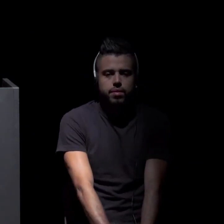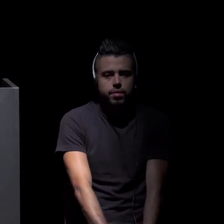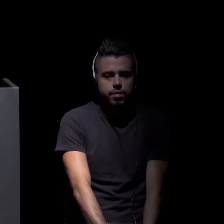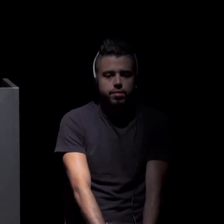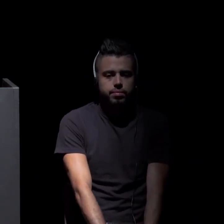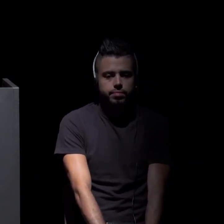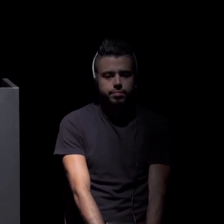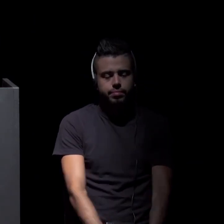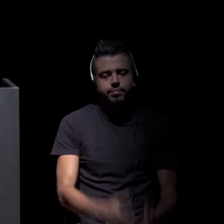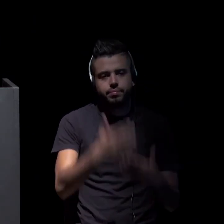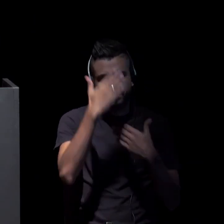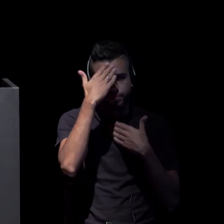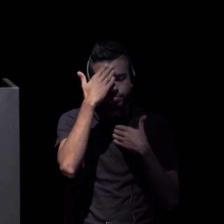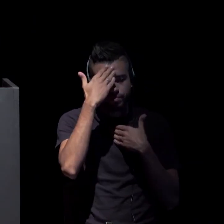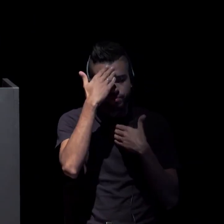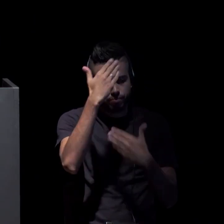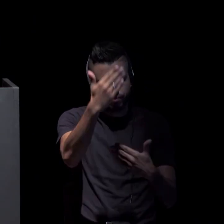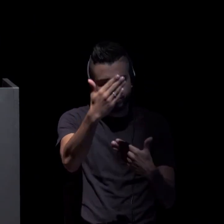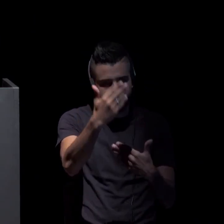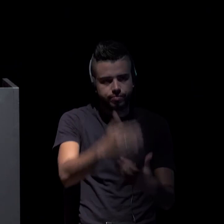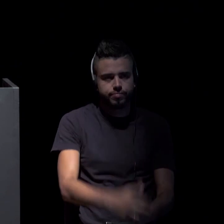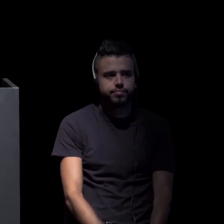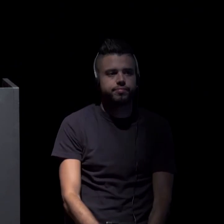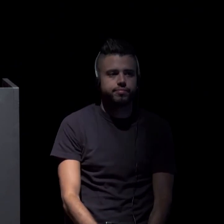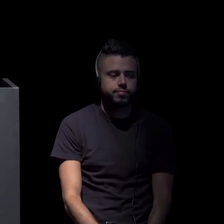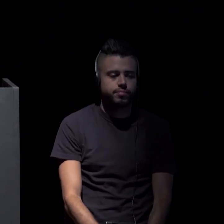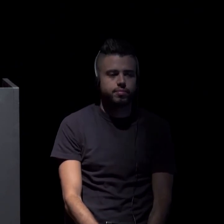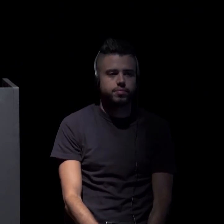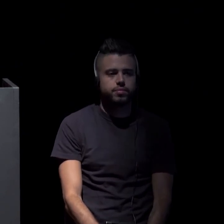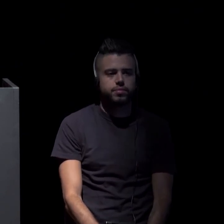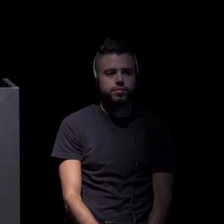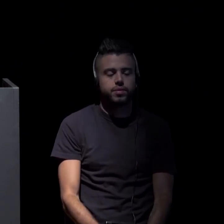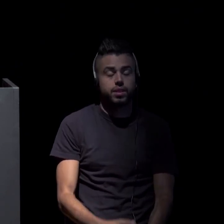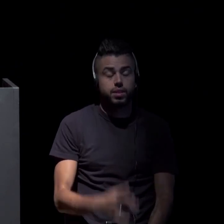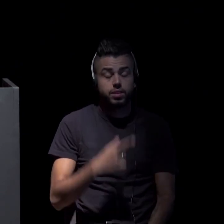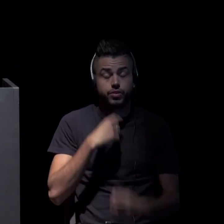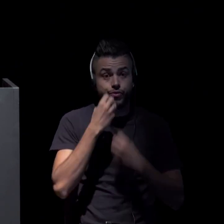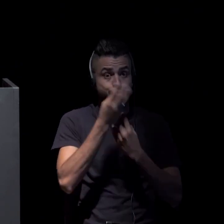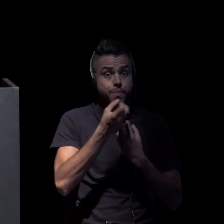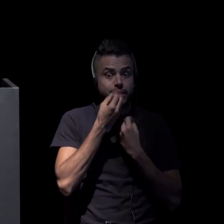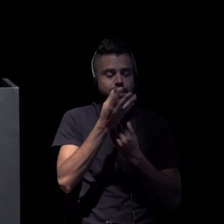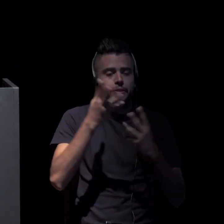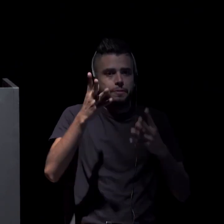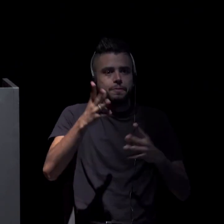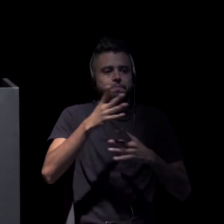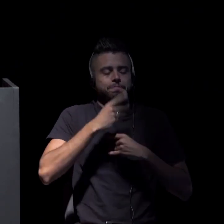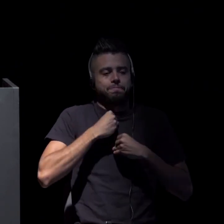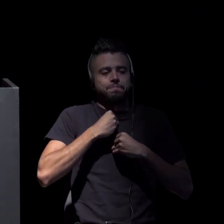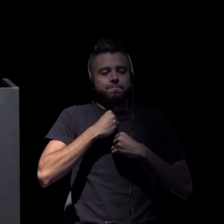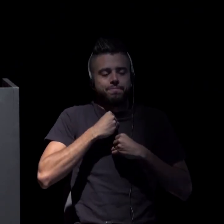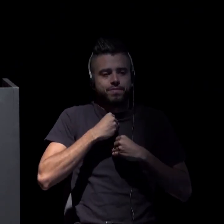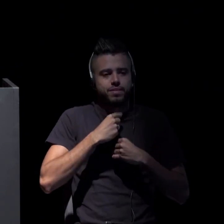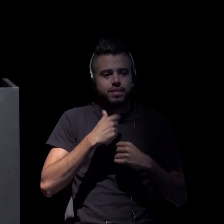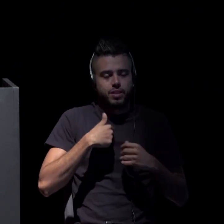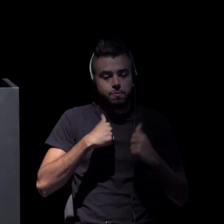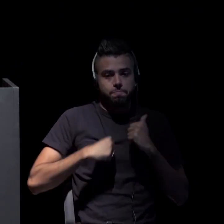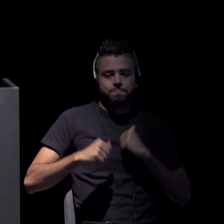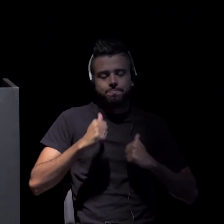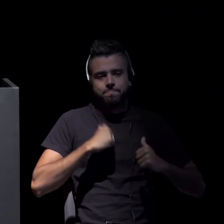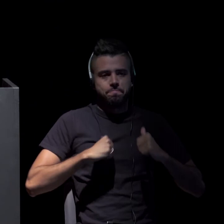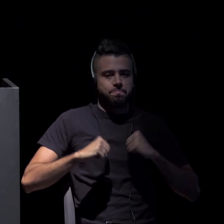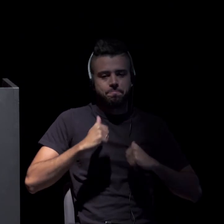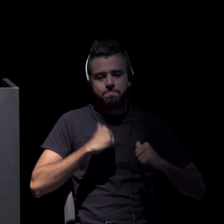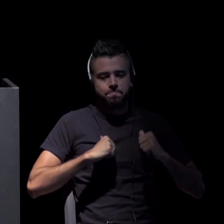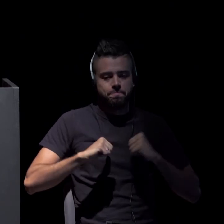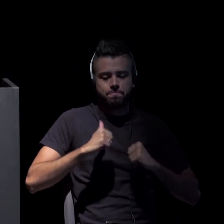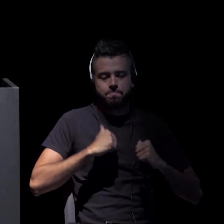Thank you. There's a lot to unpack. I do realize that. So I'm looking forward to what comes